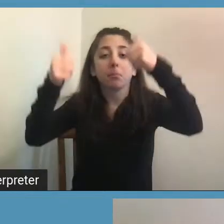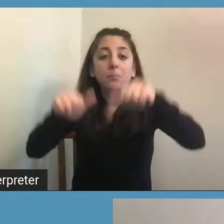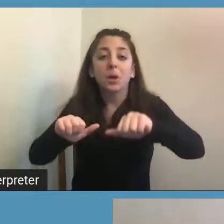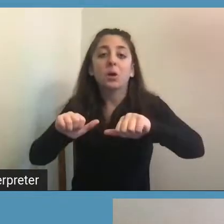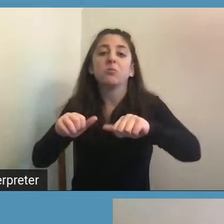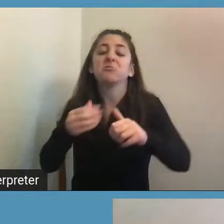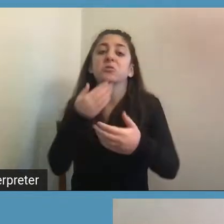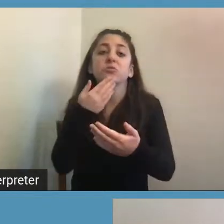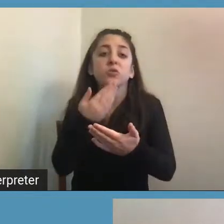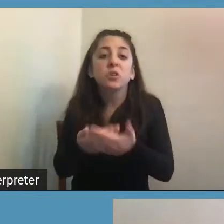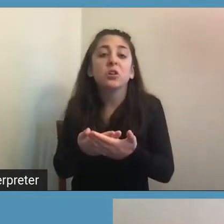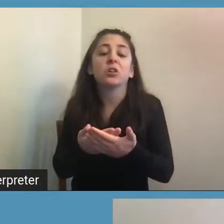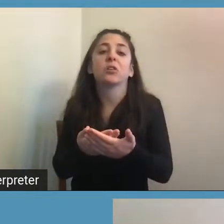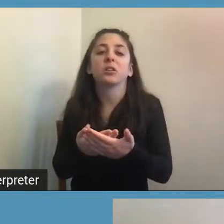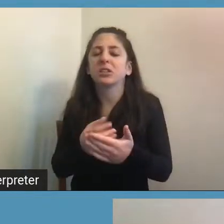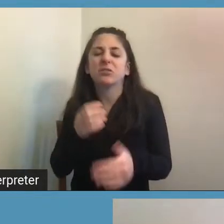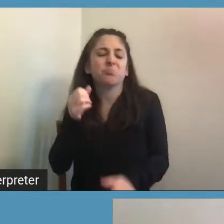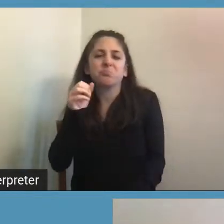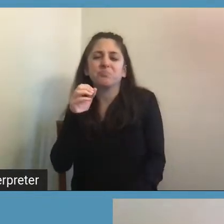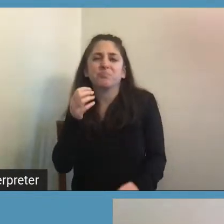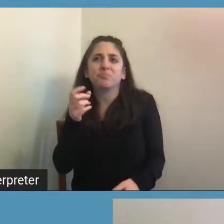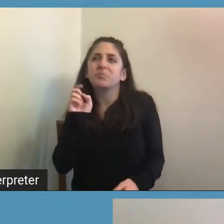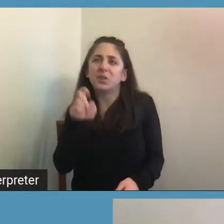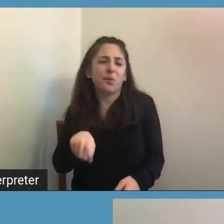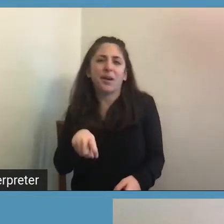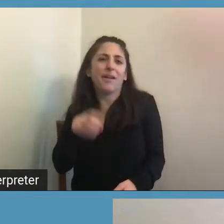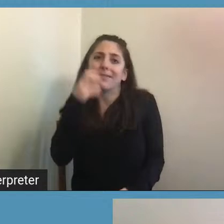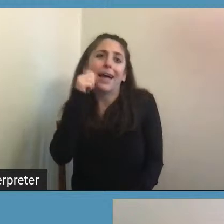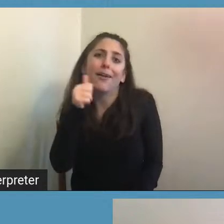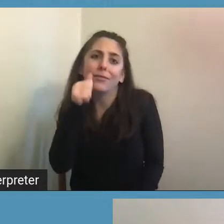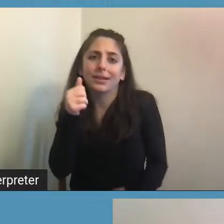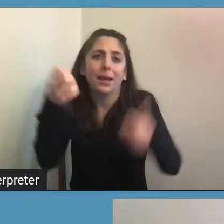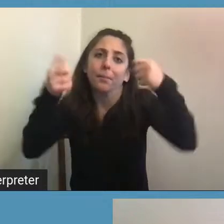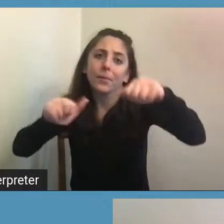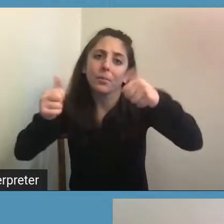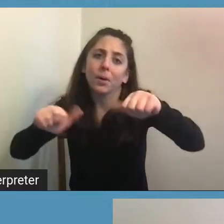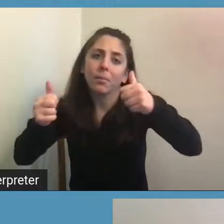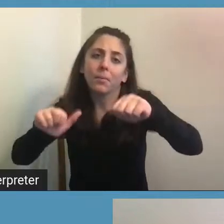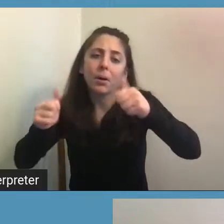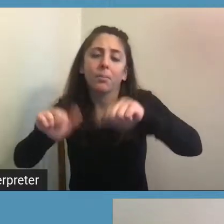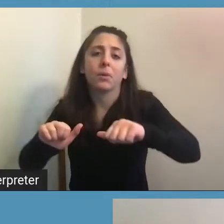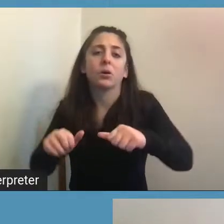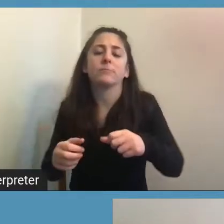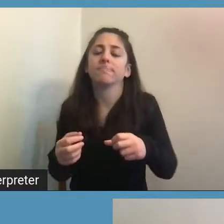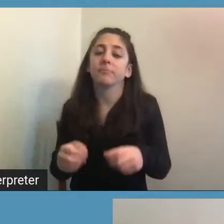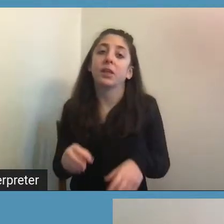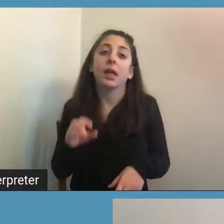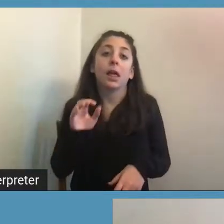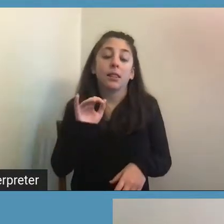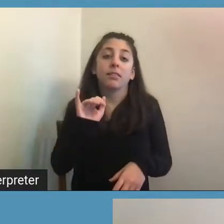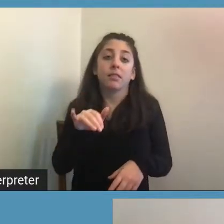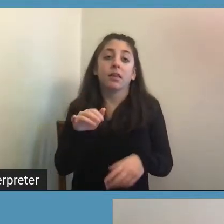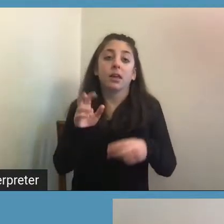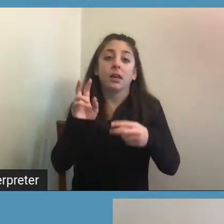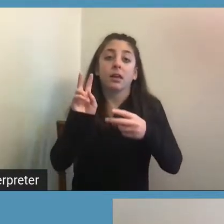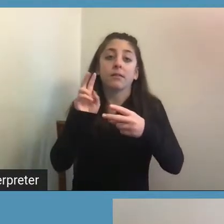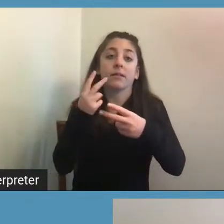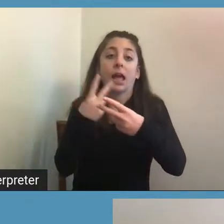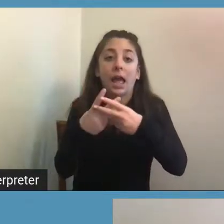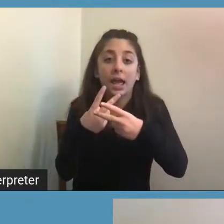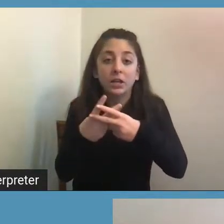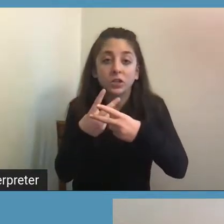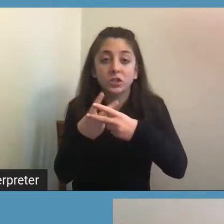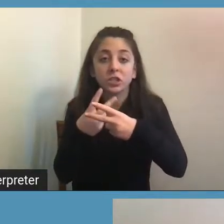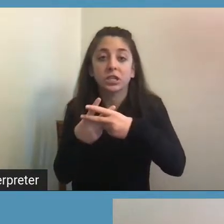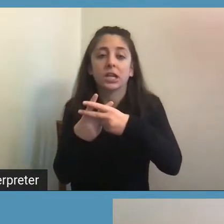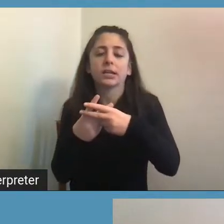works well. And that's again, that hashtag is key for that as well, because if you're talking about it and